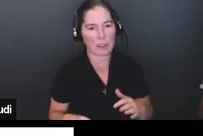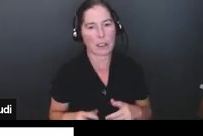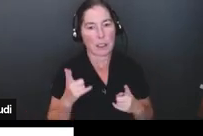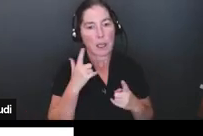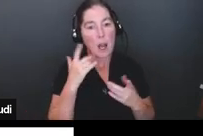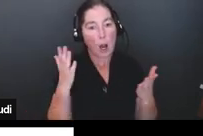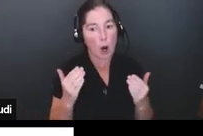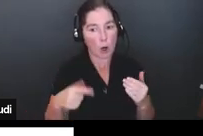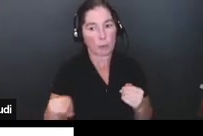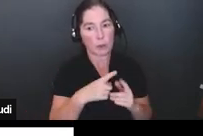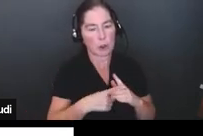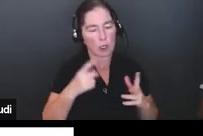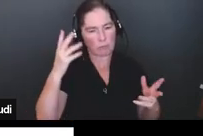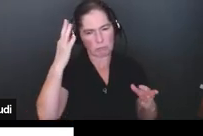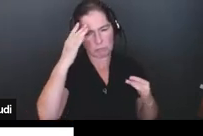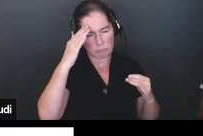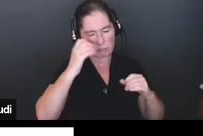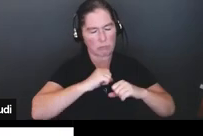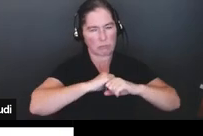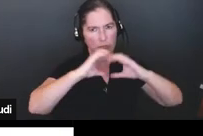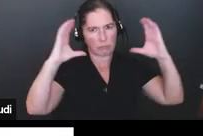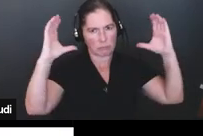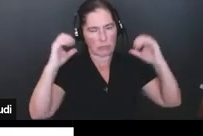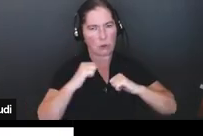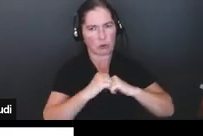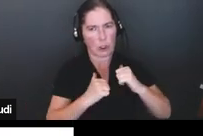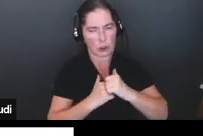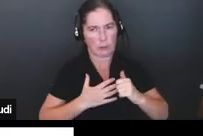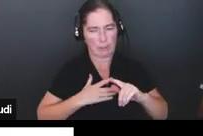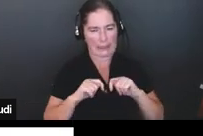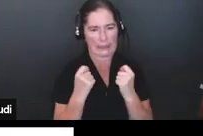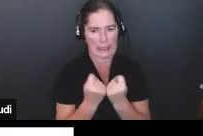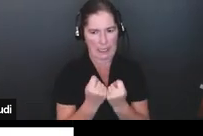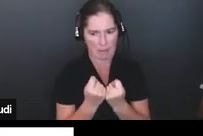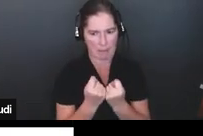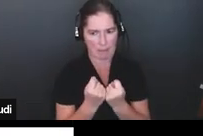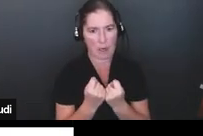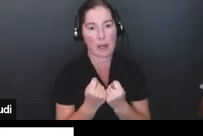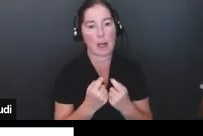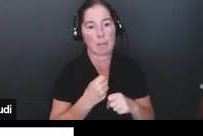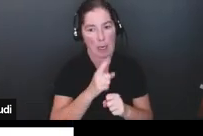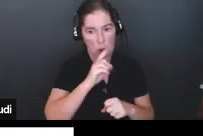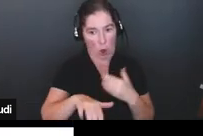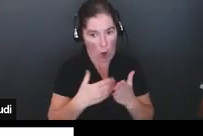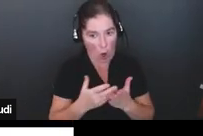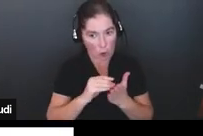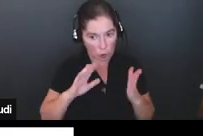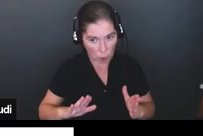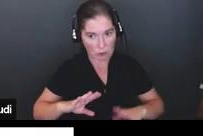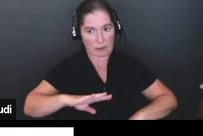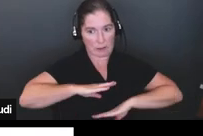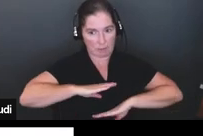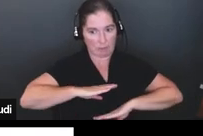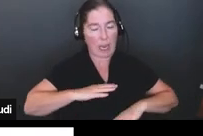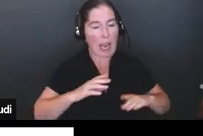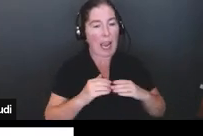start thinking about how could I structure my team to meet the needs of my students? Am I going to have various